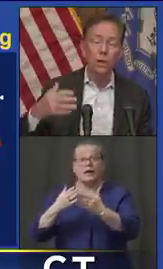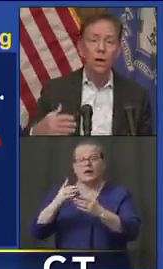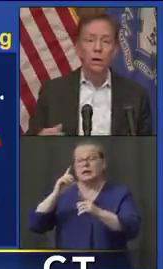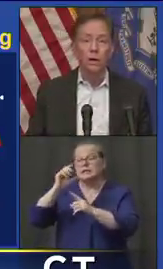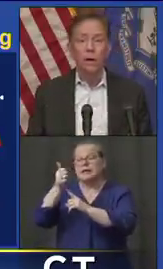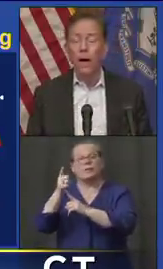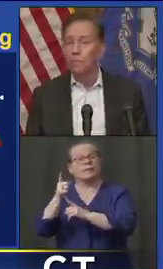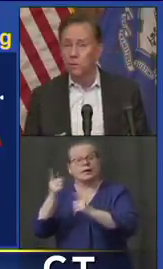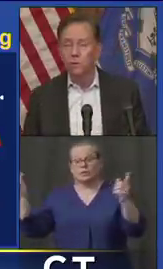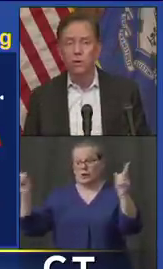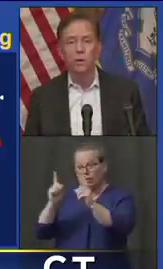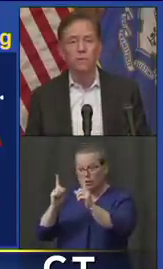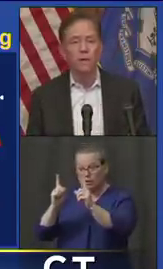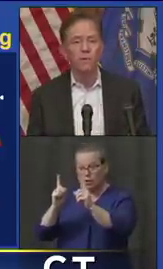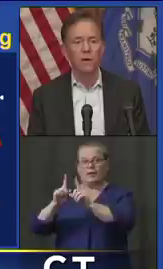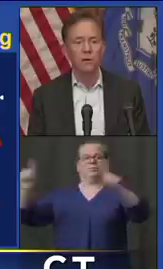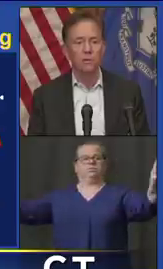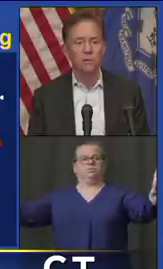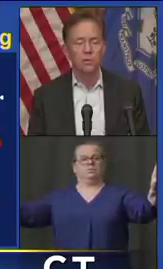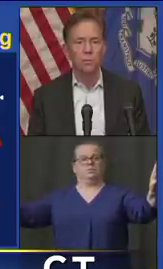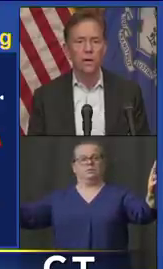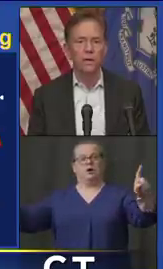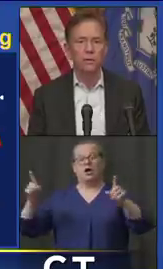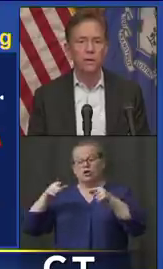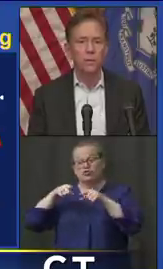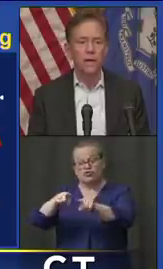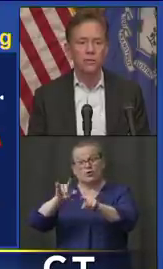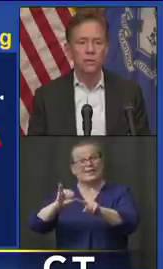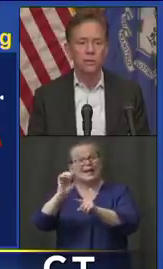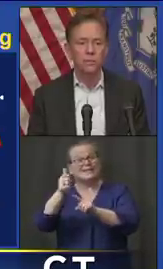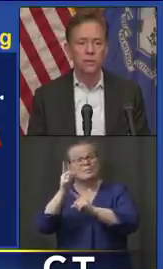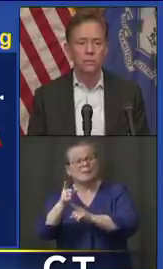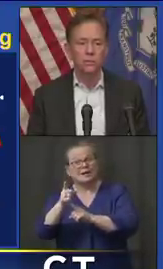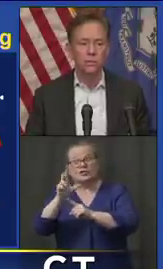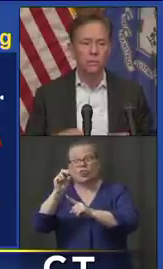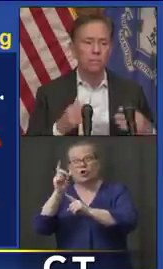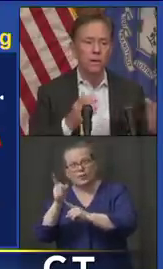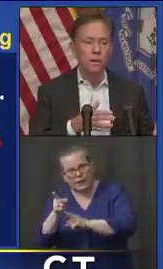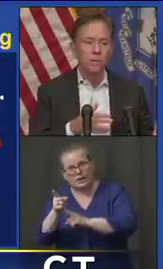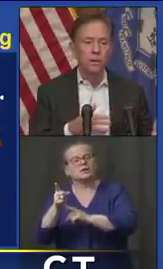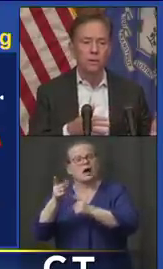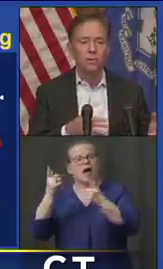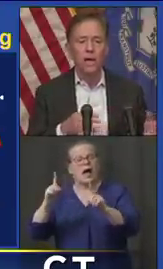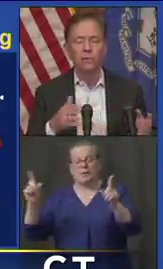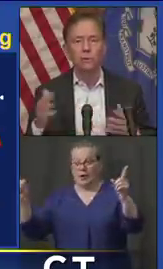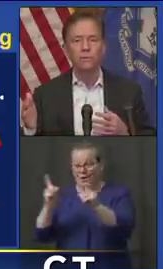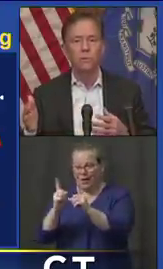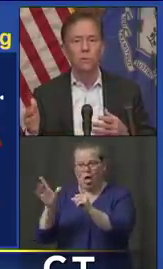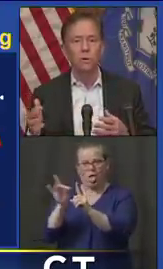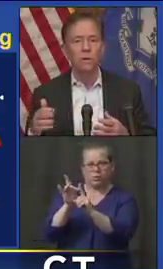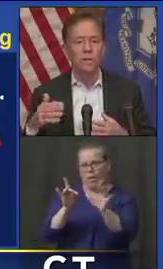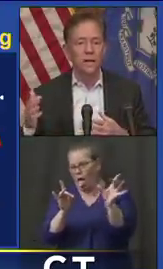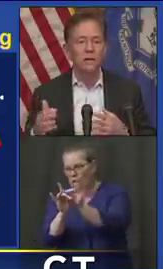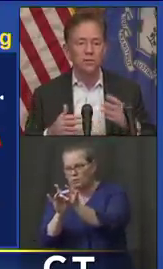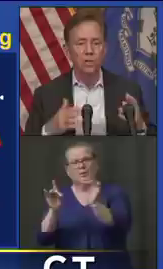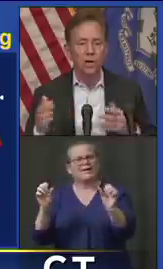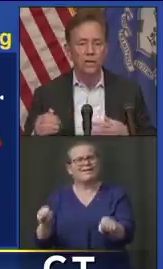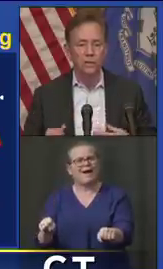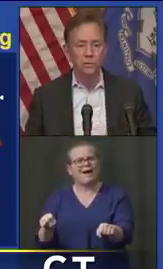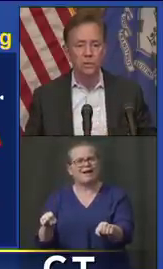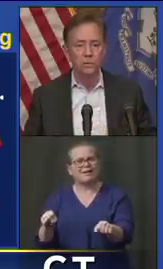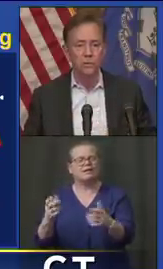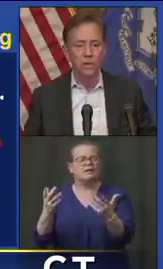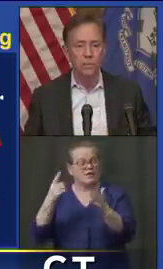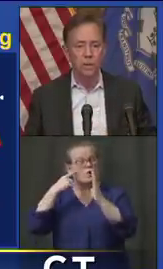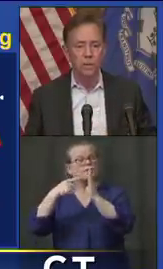greater opportunity for that virus to spread. You can imagine the difference between, the factory floor and the nail salon